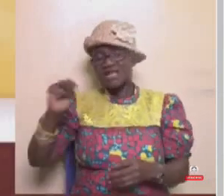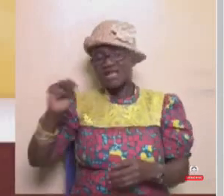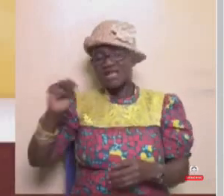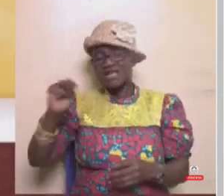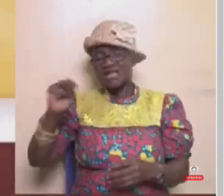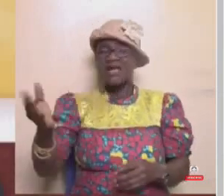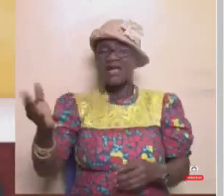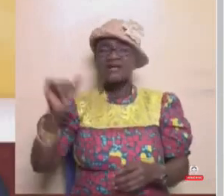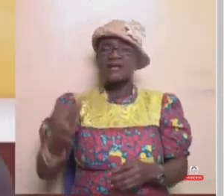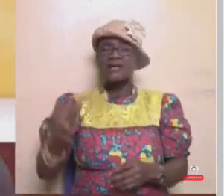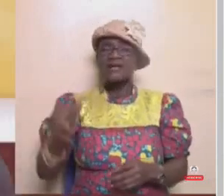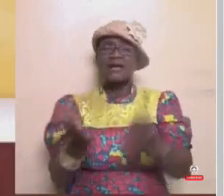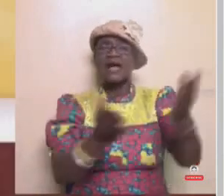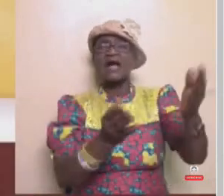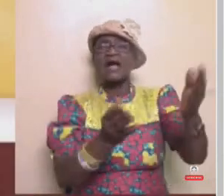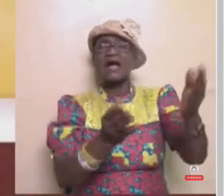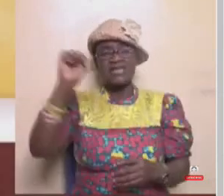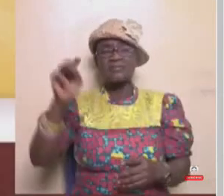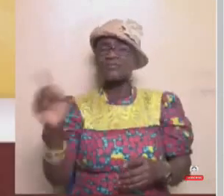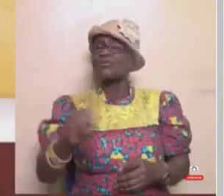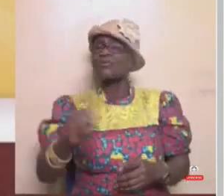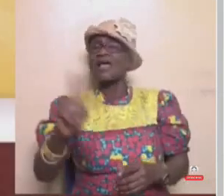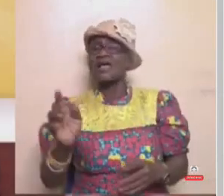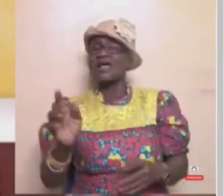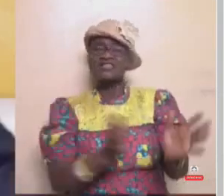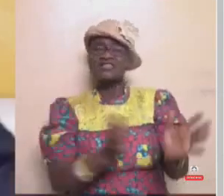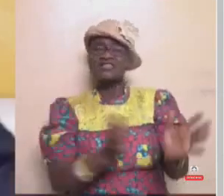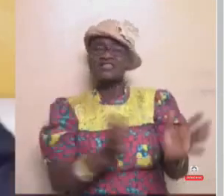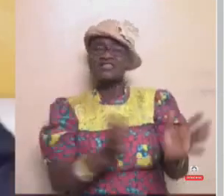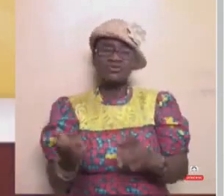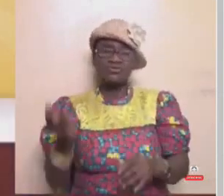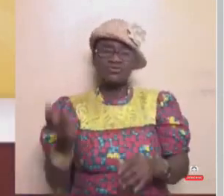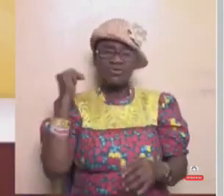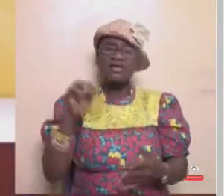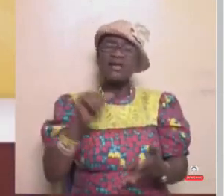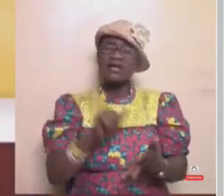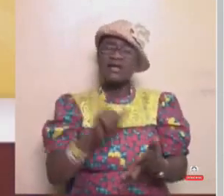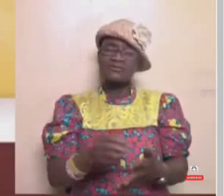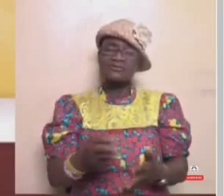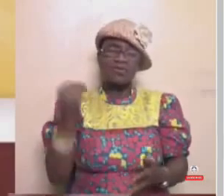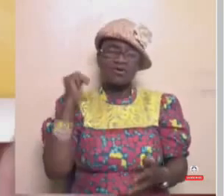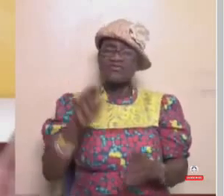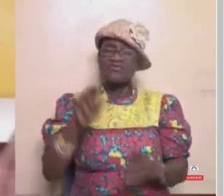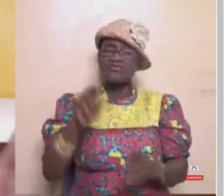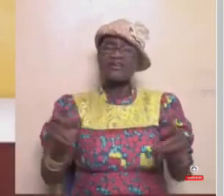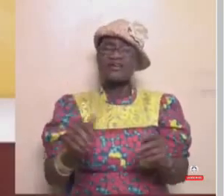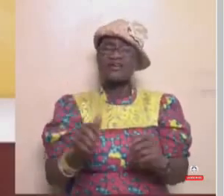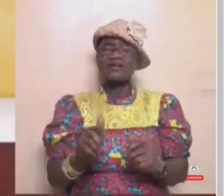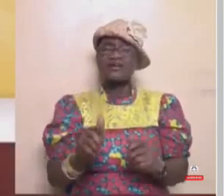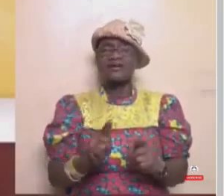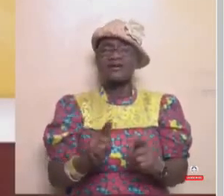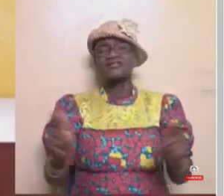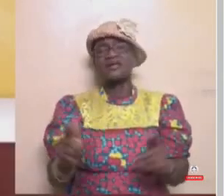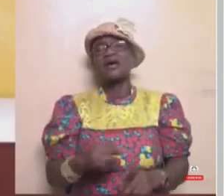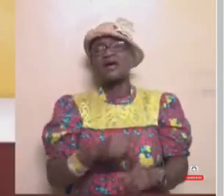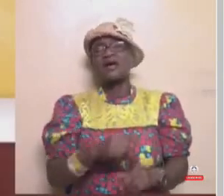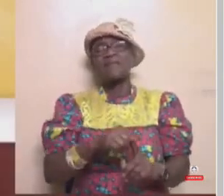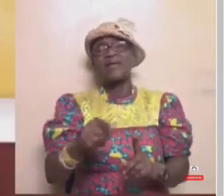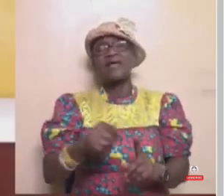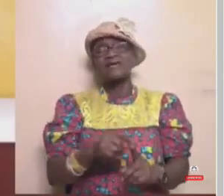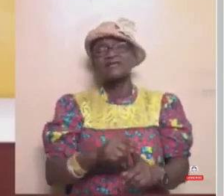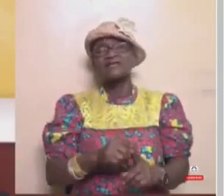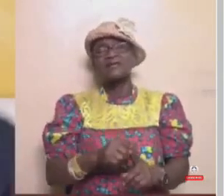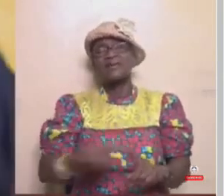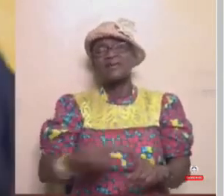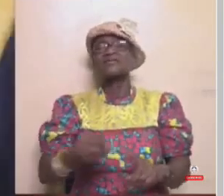carried him to where Jesus was. That's very great. But when they got there, there was an